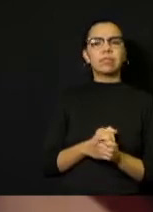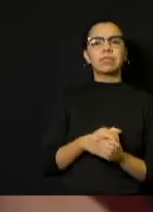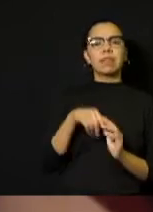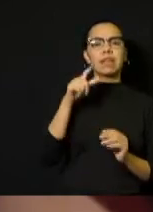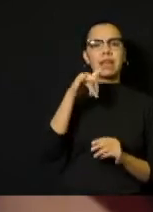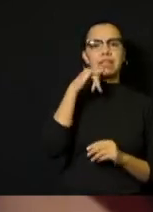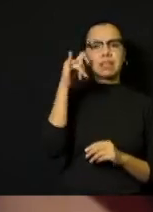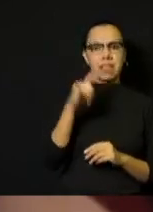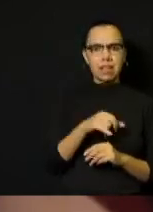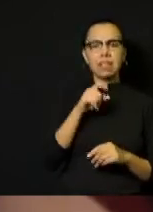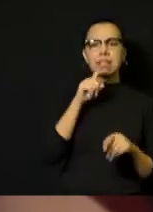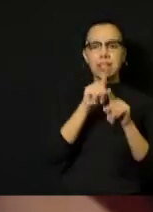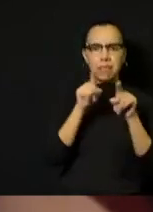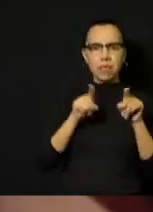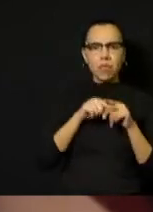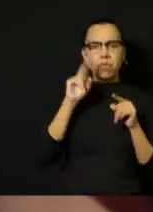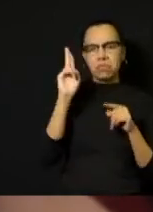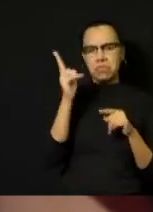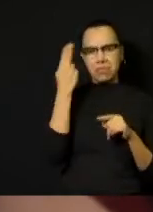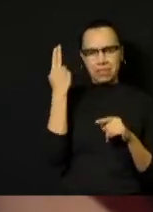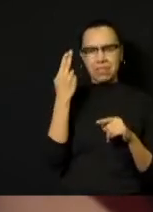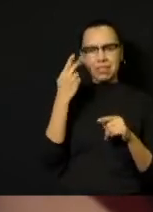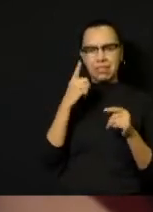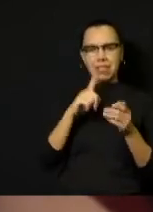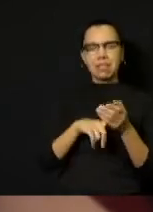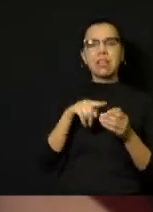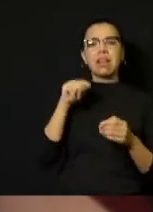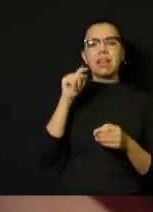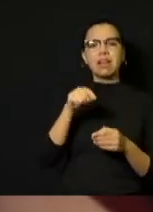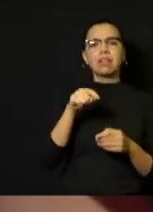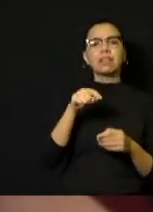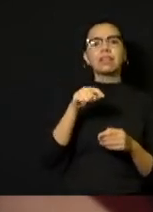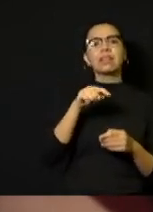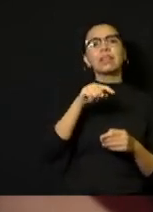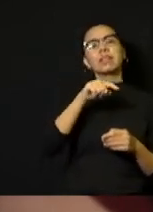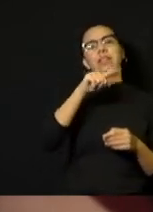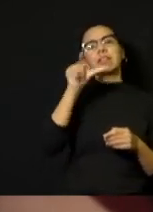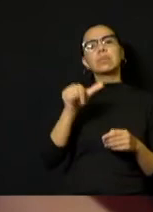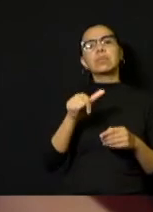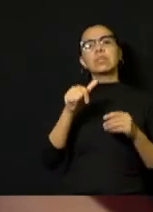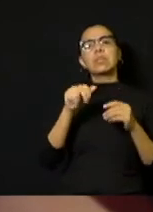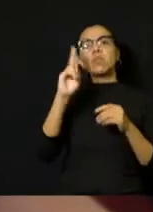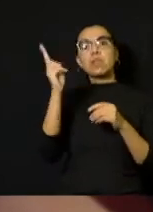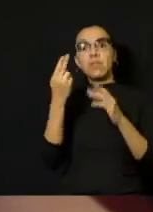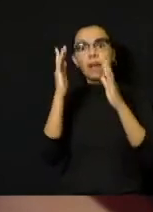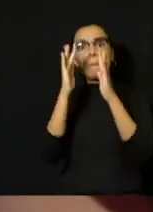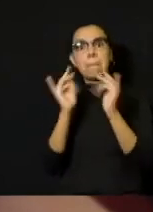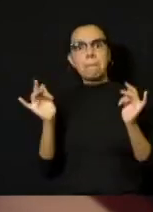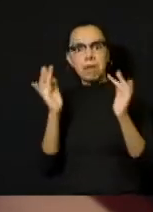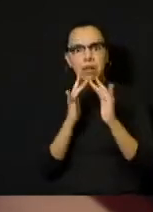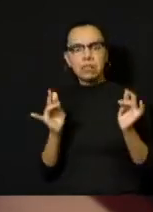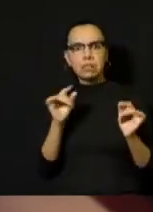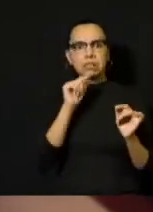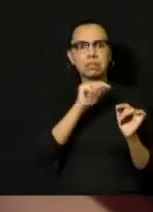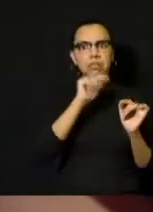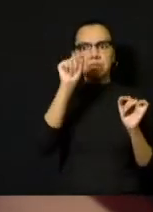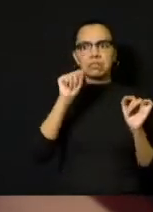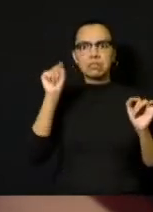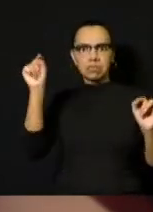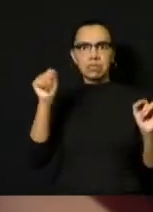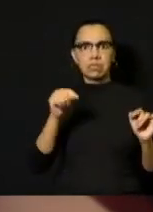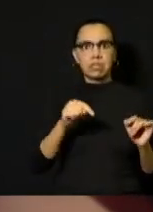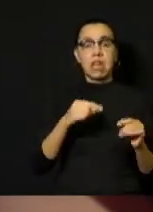she's in Italy, in Marangonia University, and another in Paris.